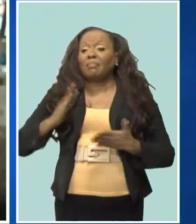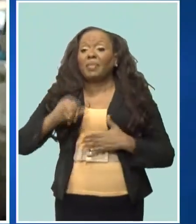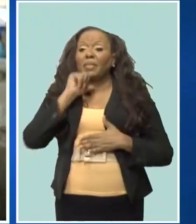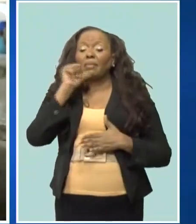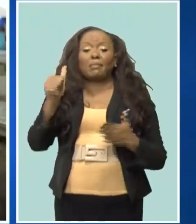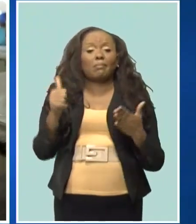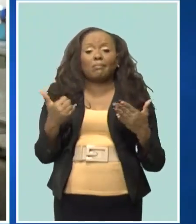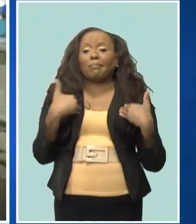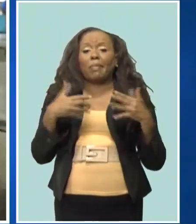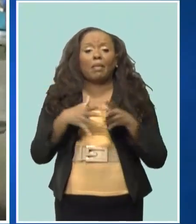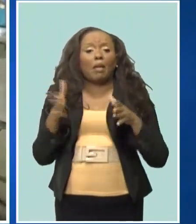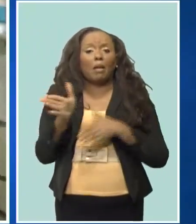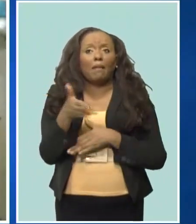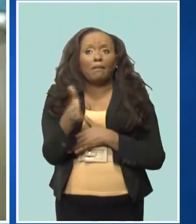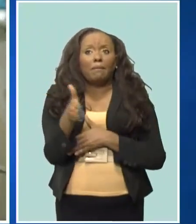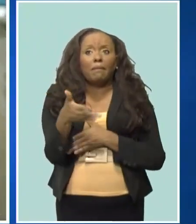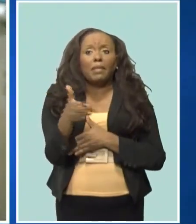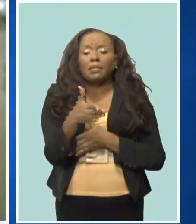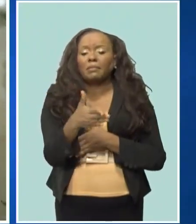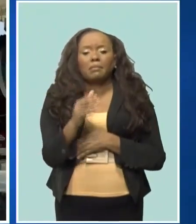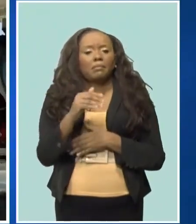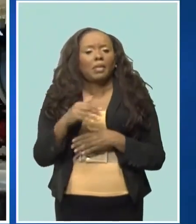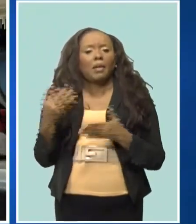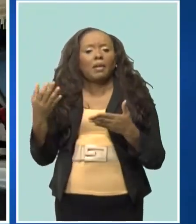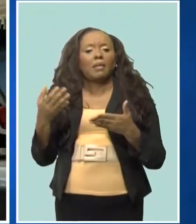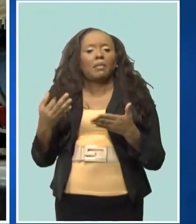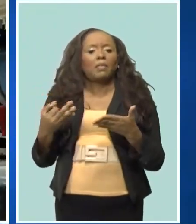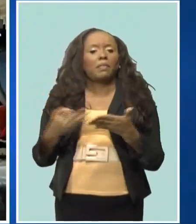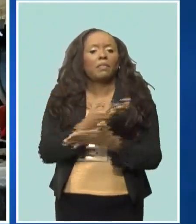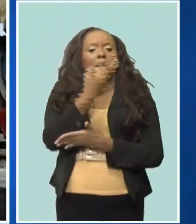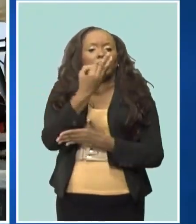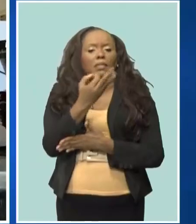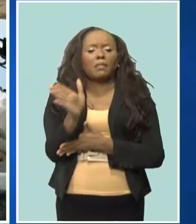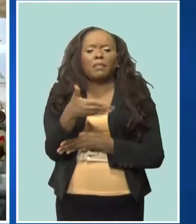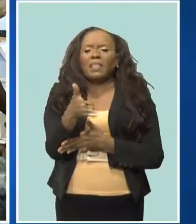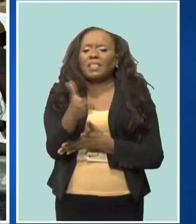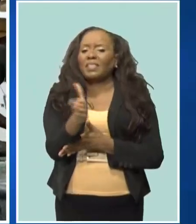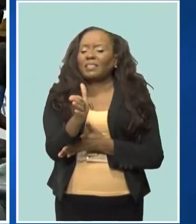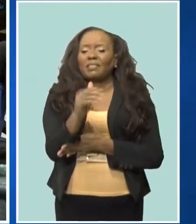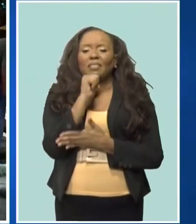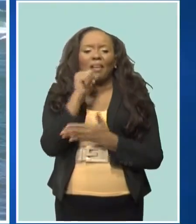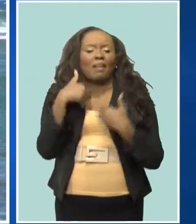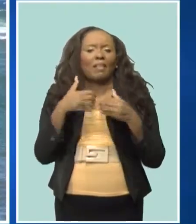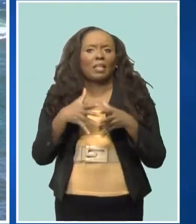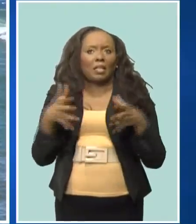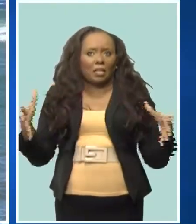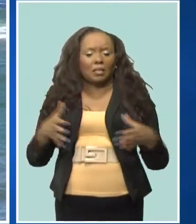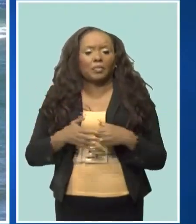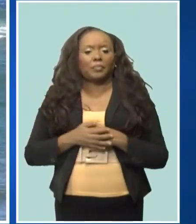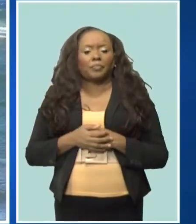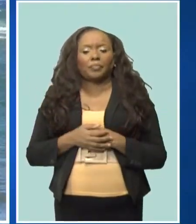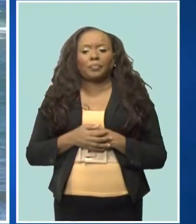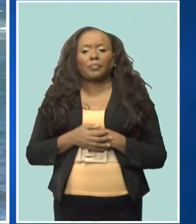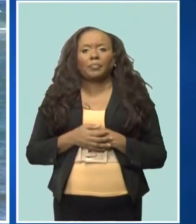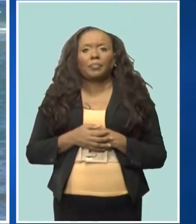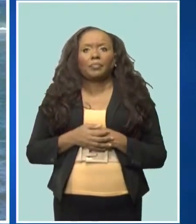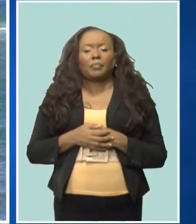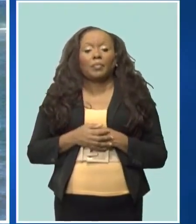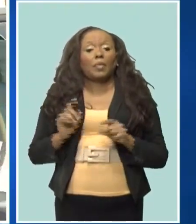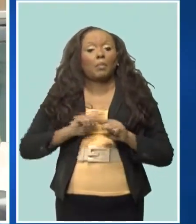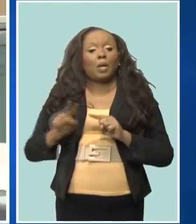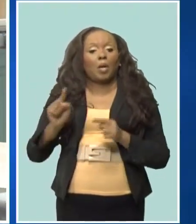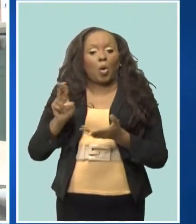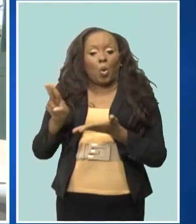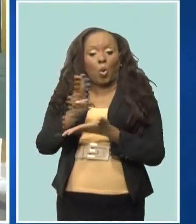as there is not an abundance of fresh fish to be sold. However, many of them are hopeful that as Holy Week